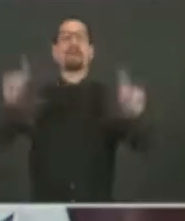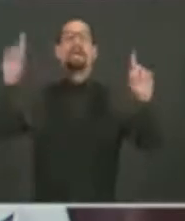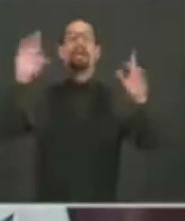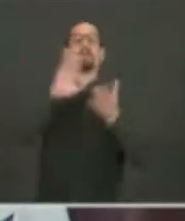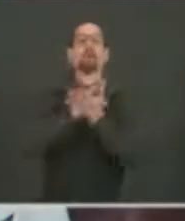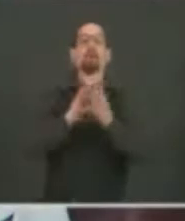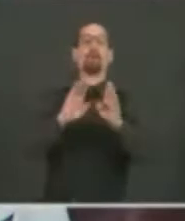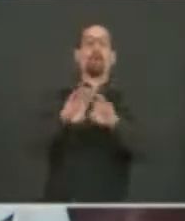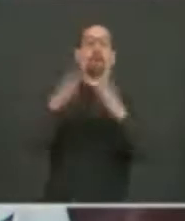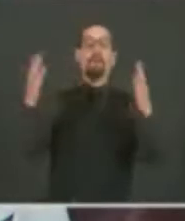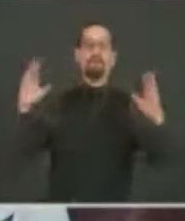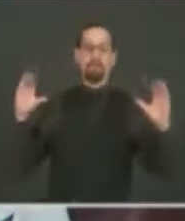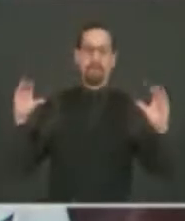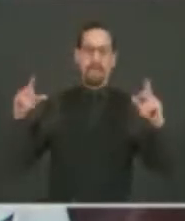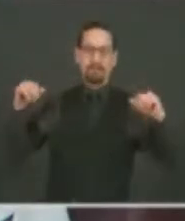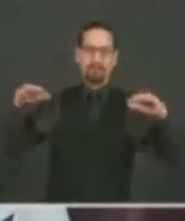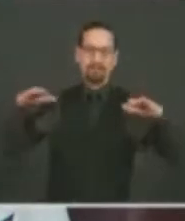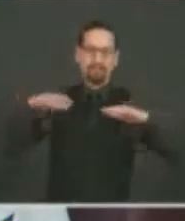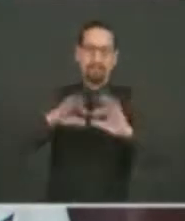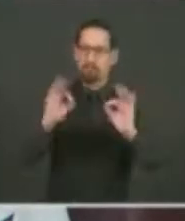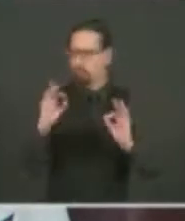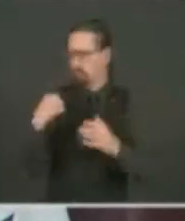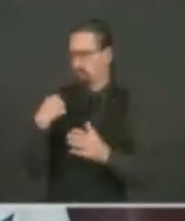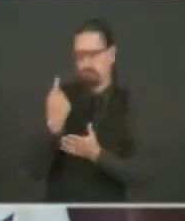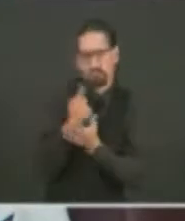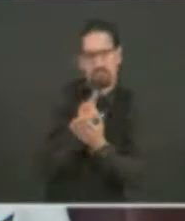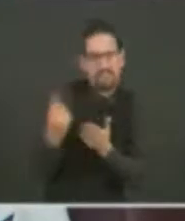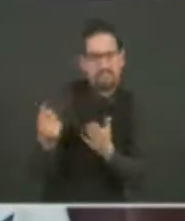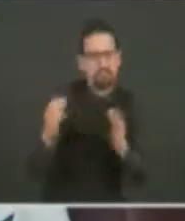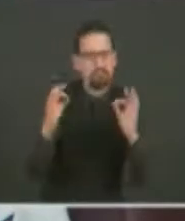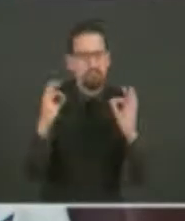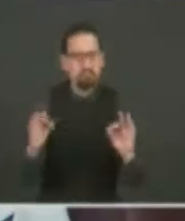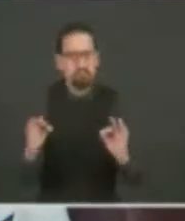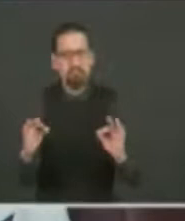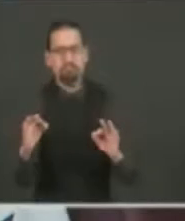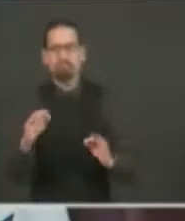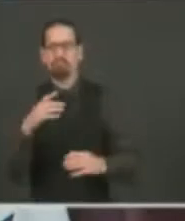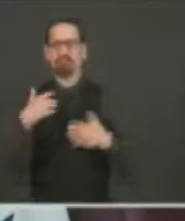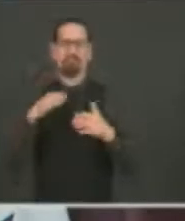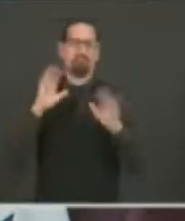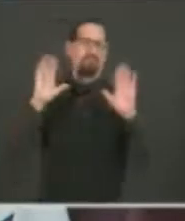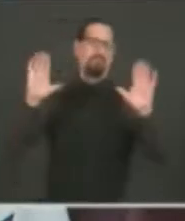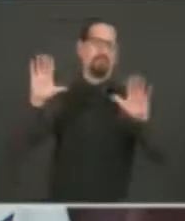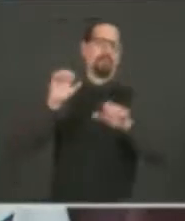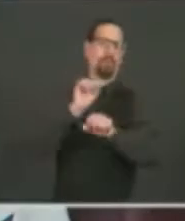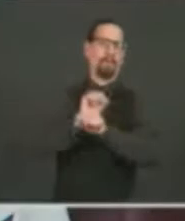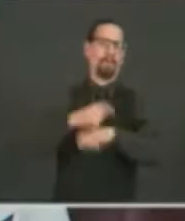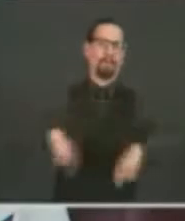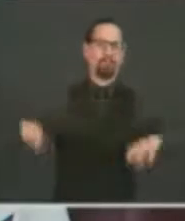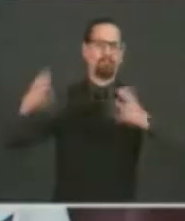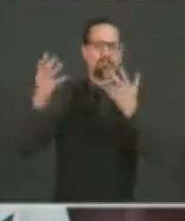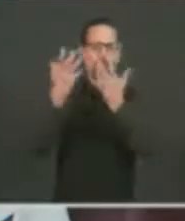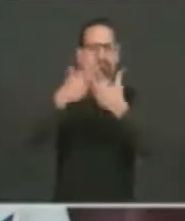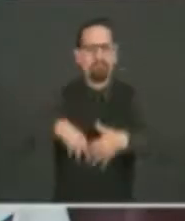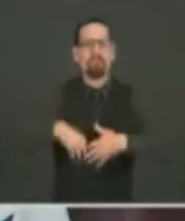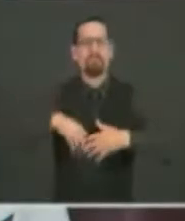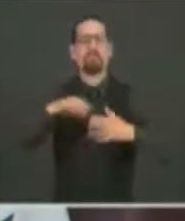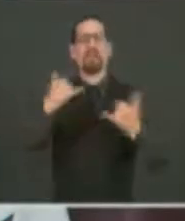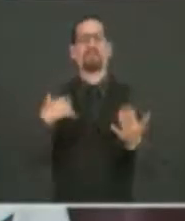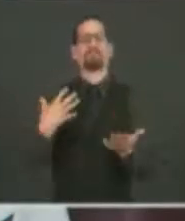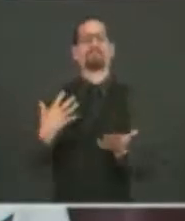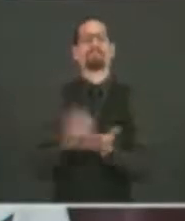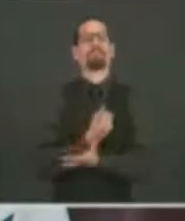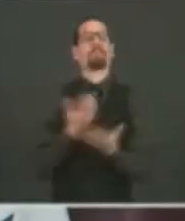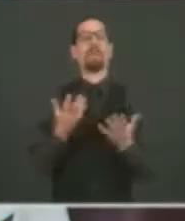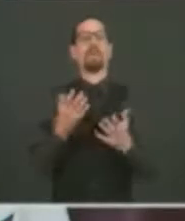go back to school. I'd like to give you a brief update on the K through 12 testing system. Last week,